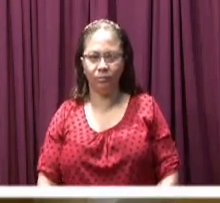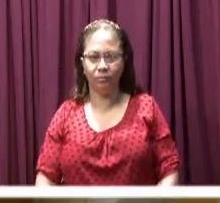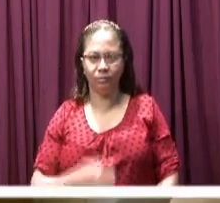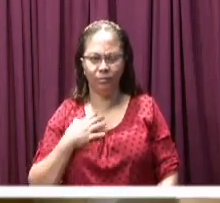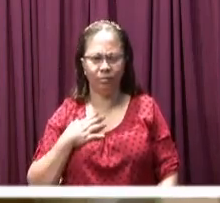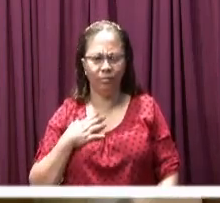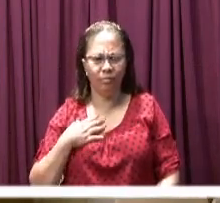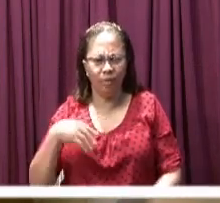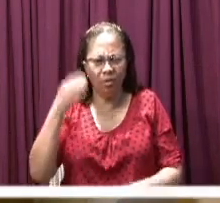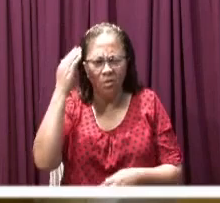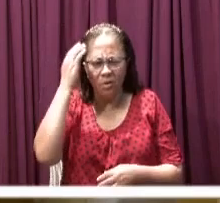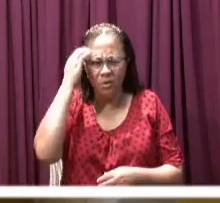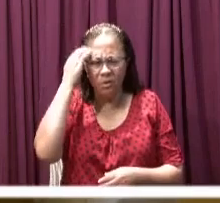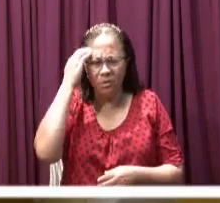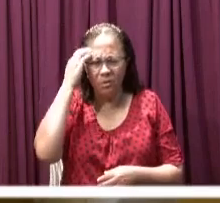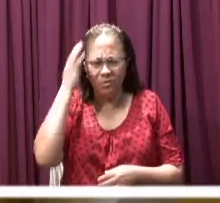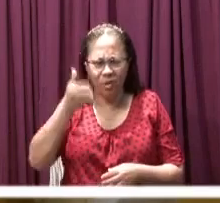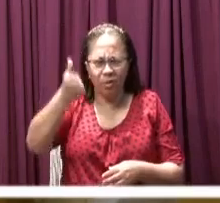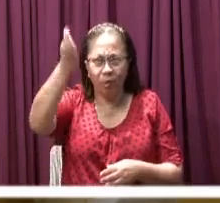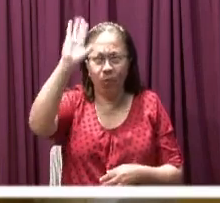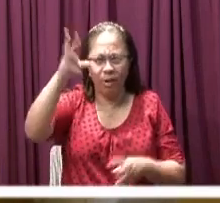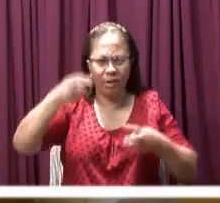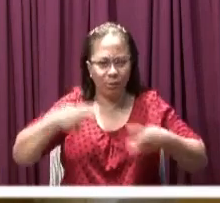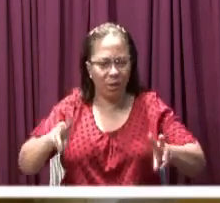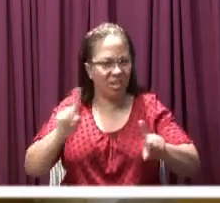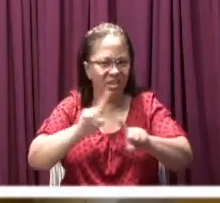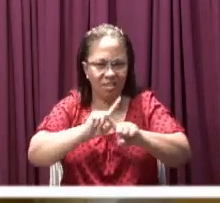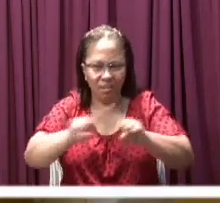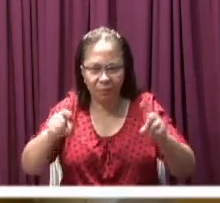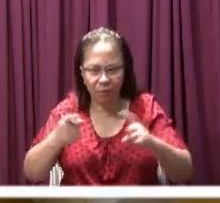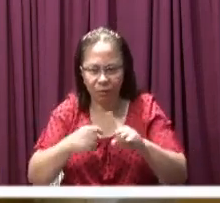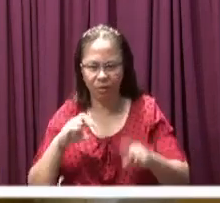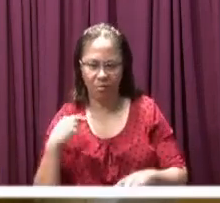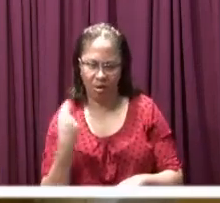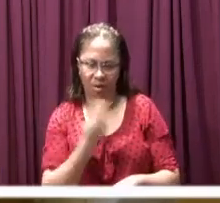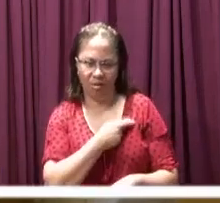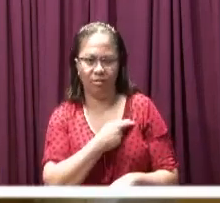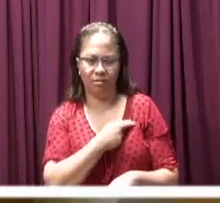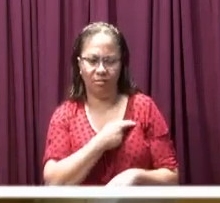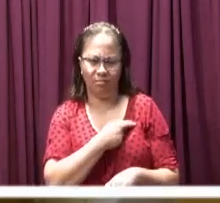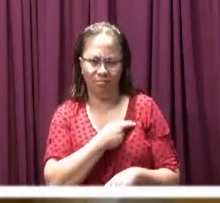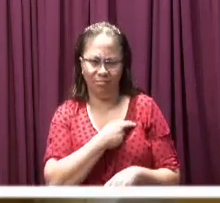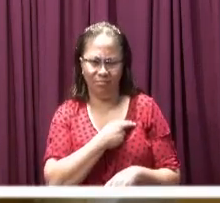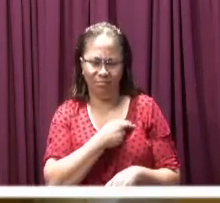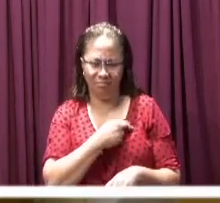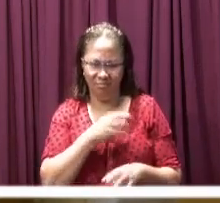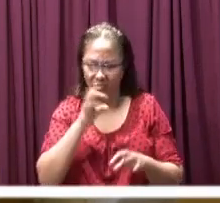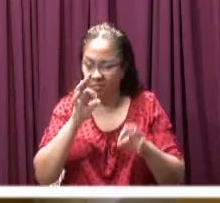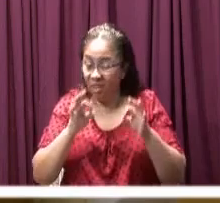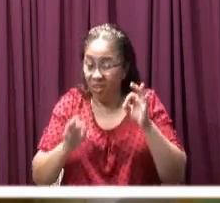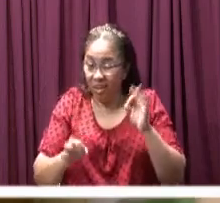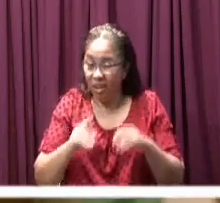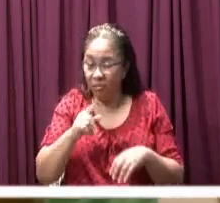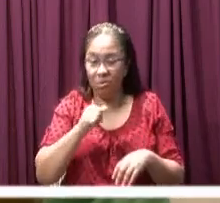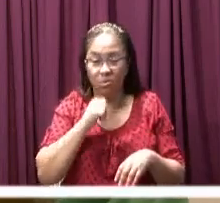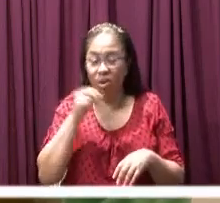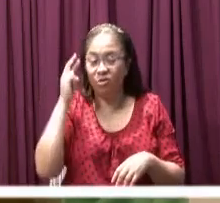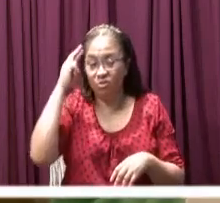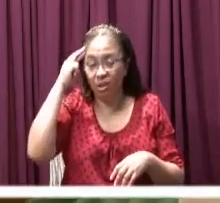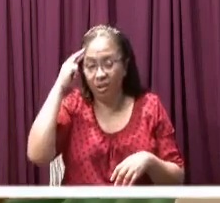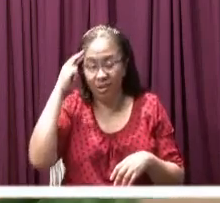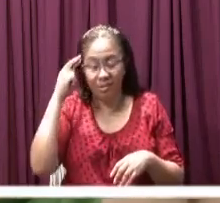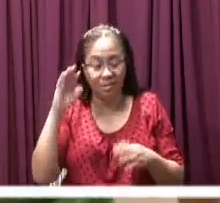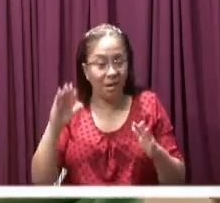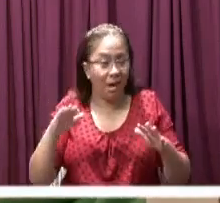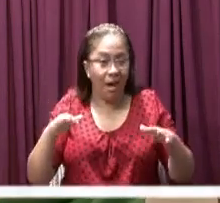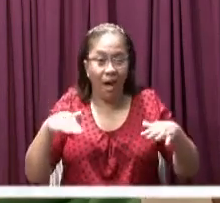You know that God's ways is very different from ours. If you didn't figure that out in the last 3 months, I don't know what to do